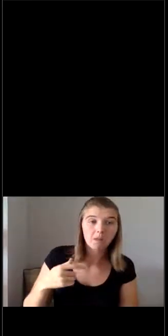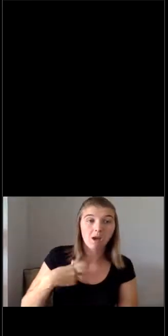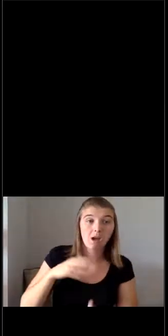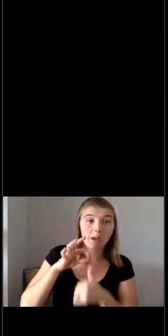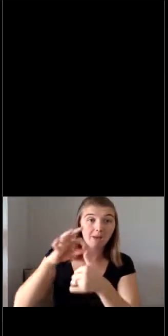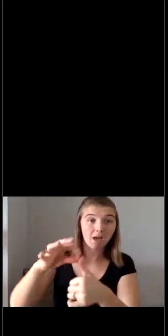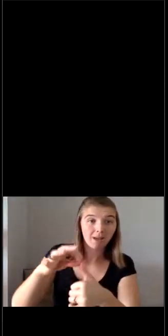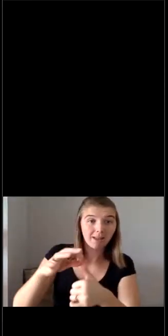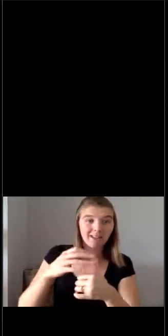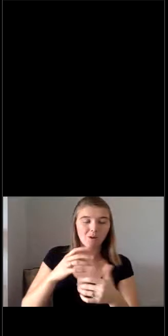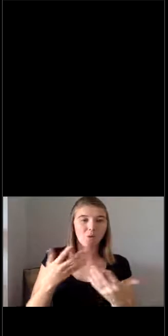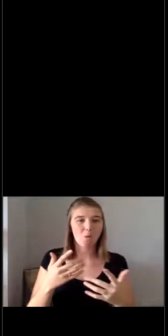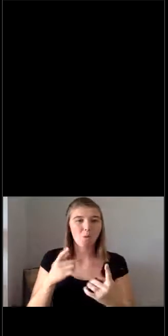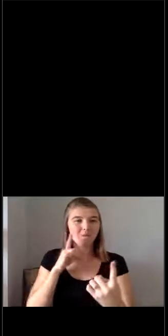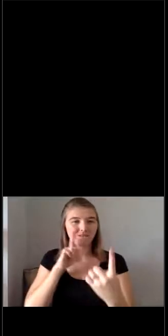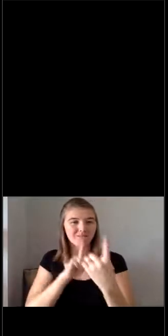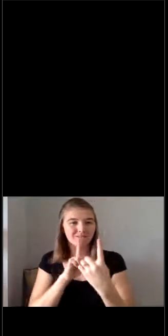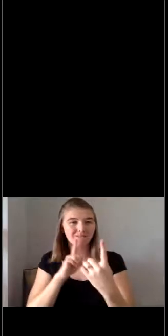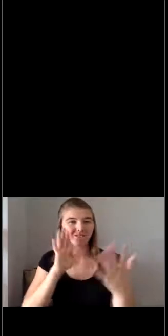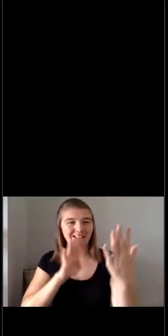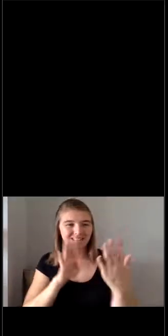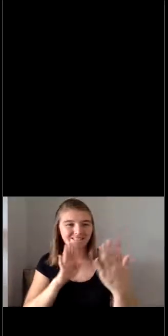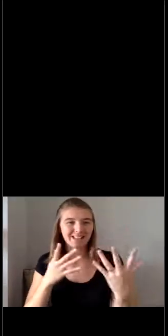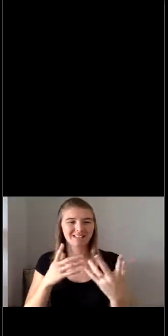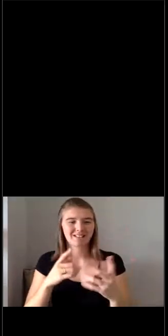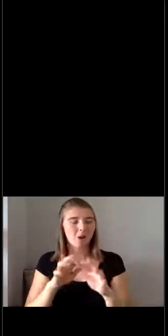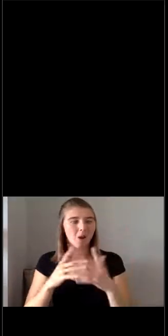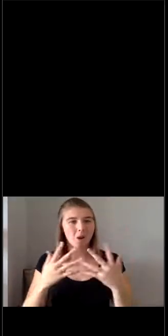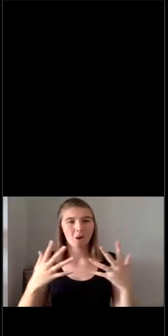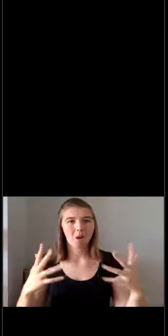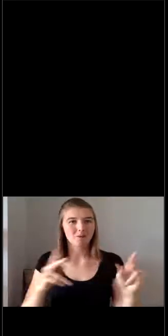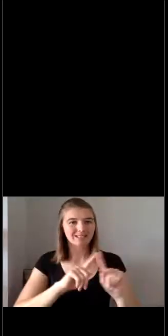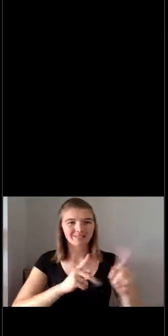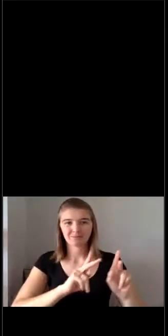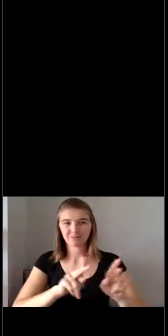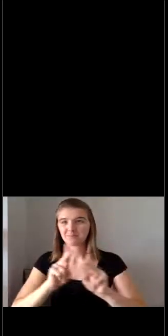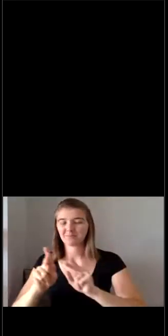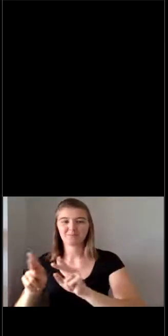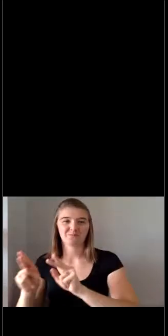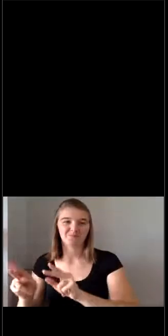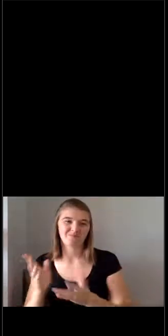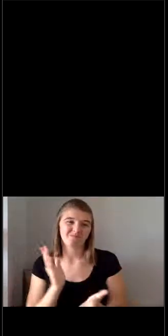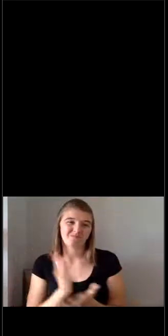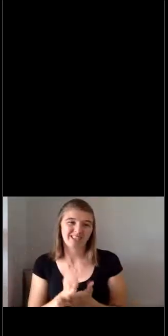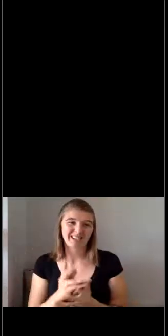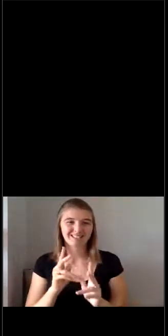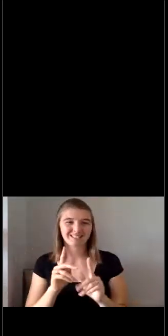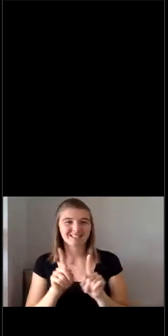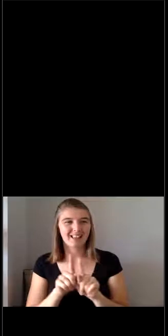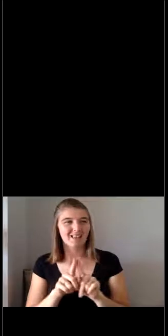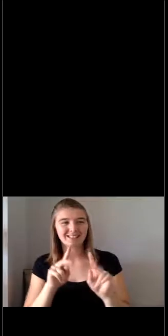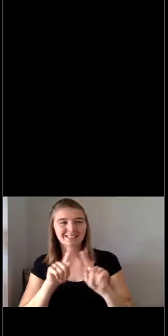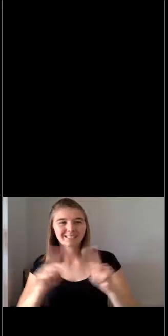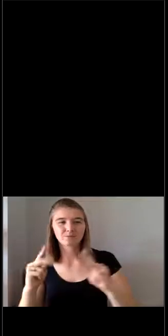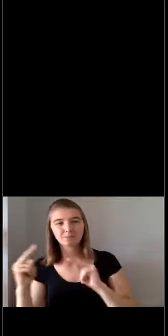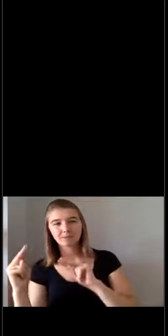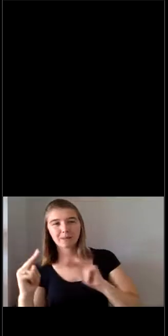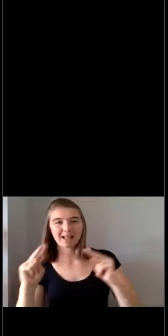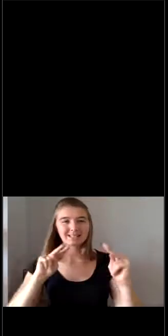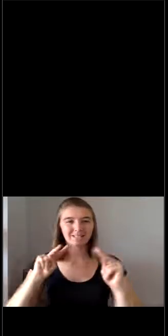now. We might cover some of them later on, but I just want to give you a different perspective. And then a self-critical thought. You know, the chimp brain is very good at